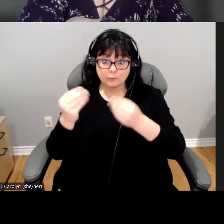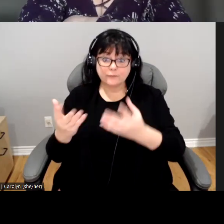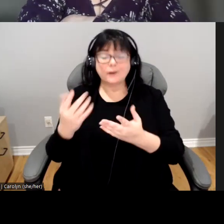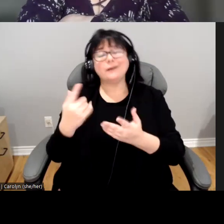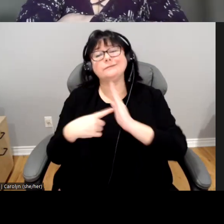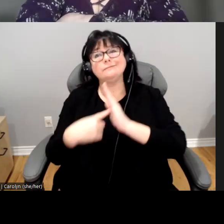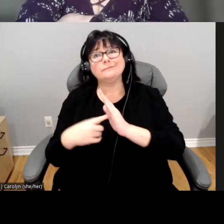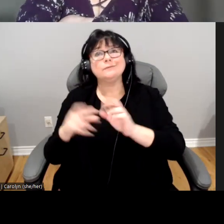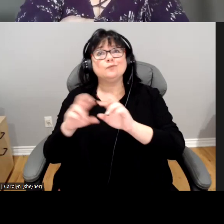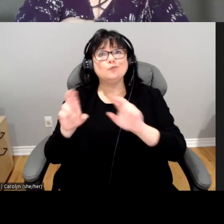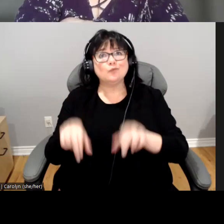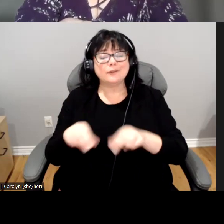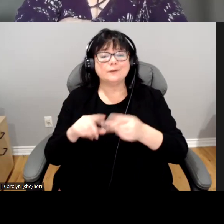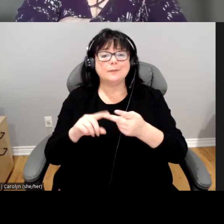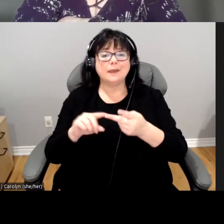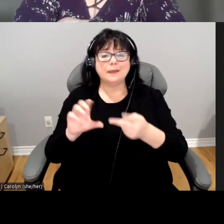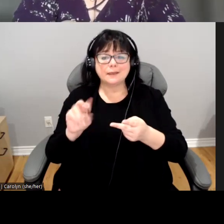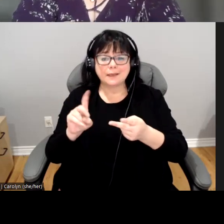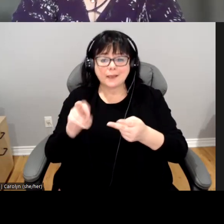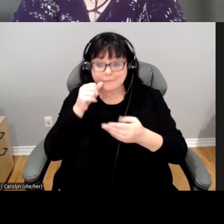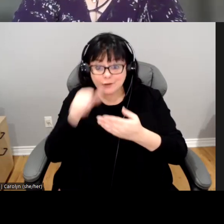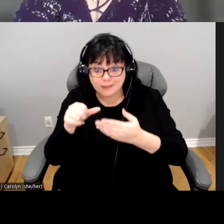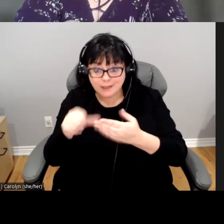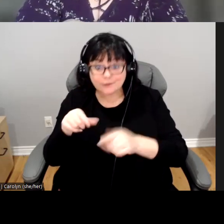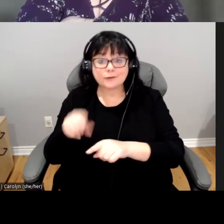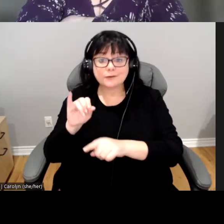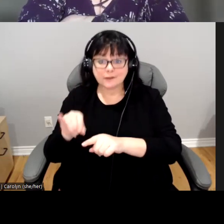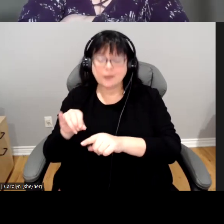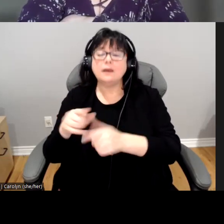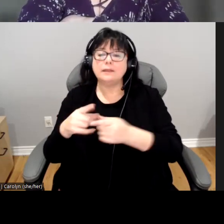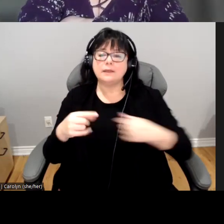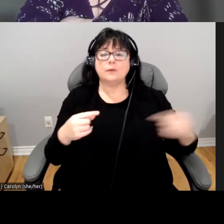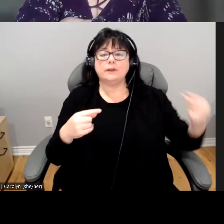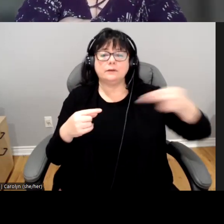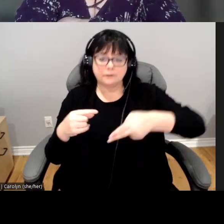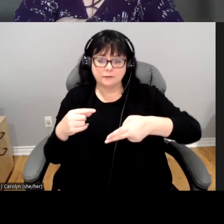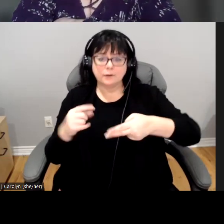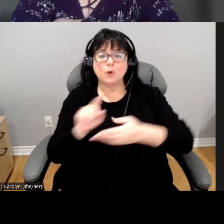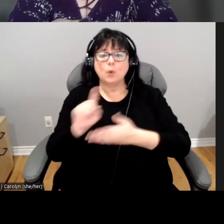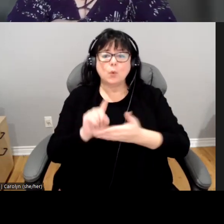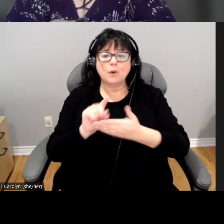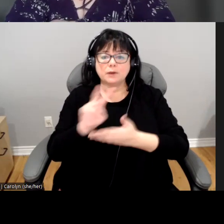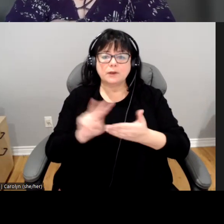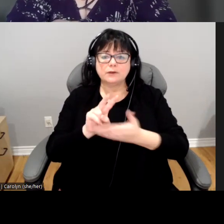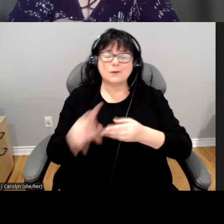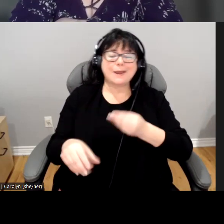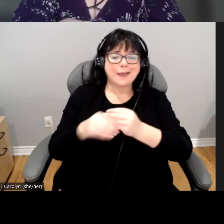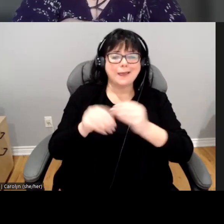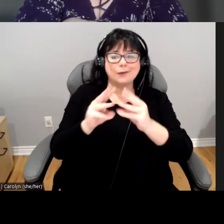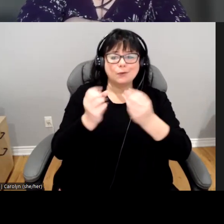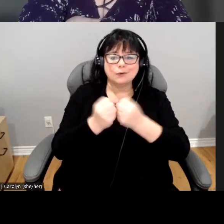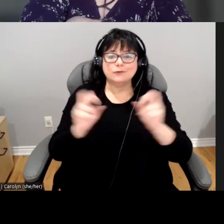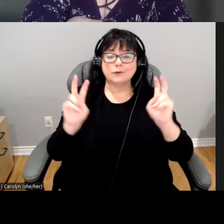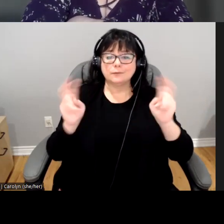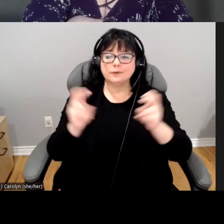and cover letters, and then we would go in and do digital skills for an hour or 2 hours after they finish the resumes and cover letters, so